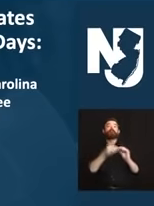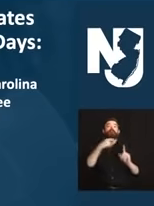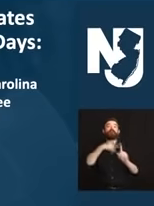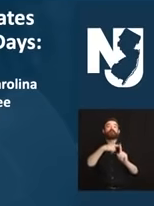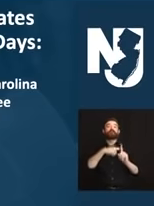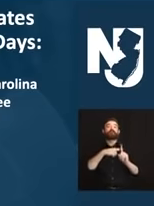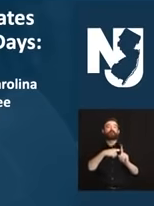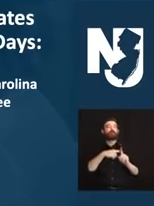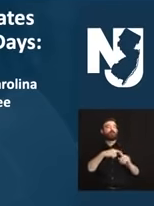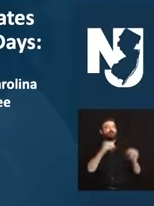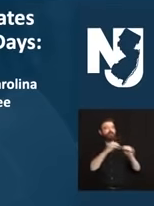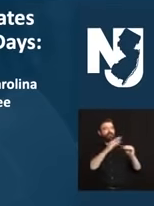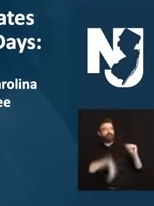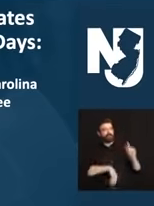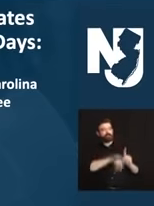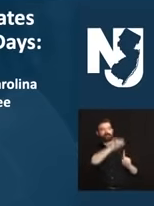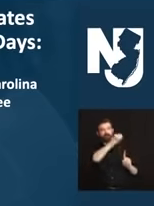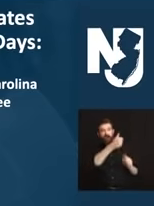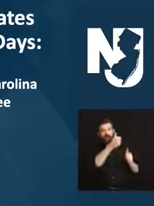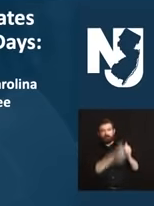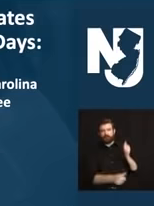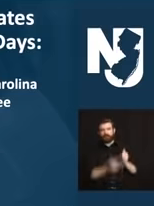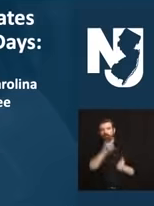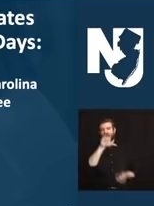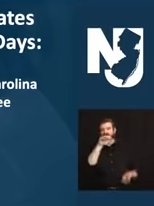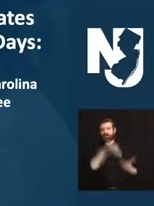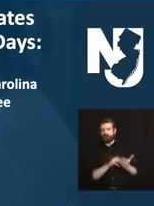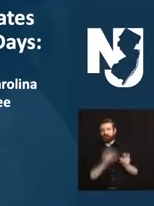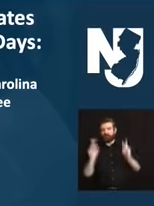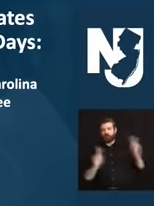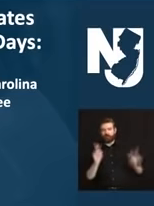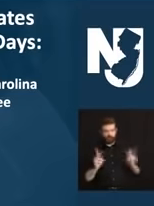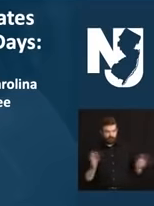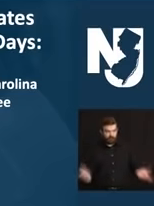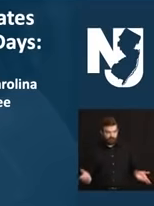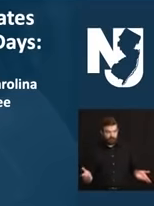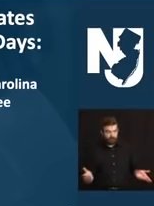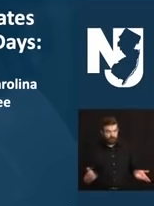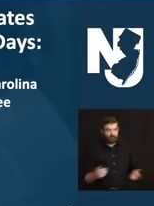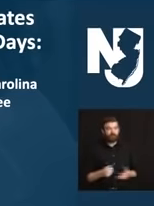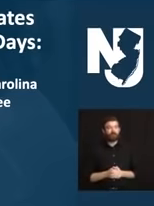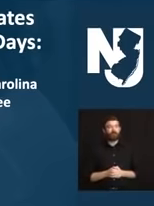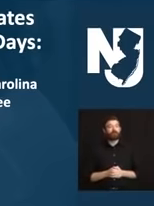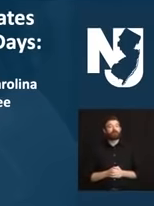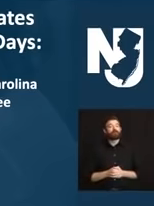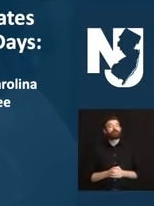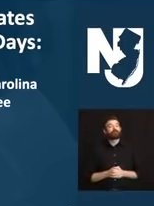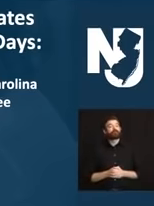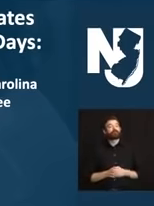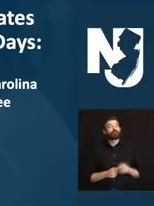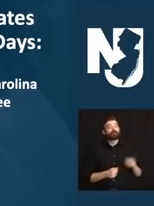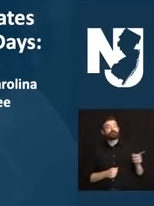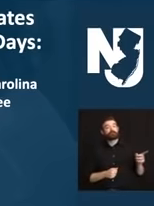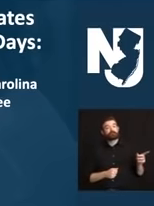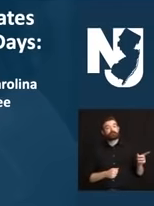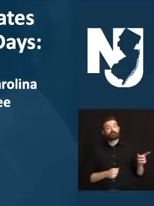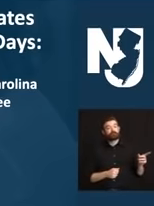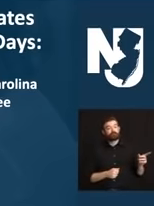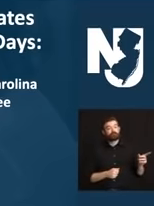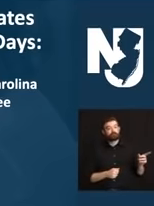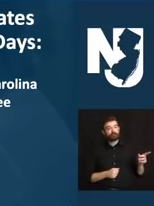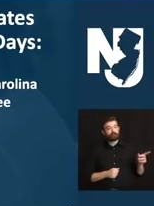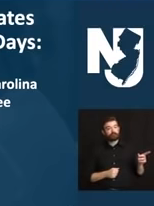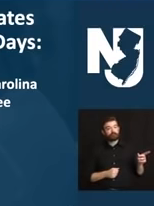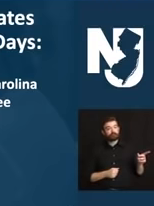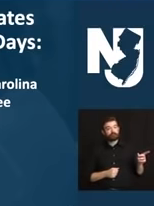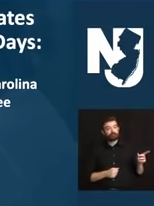monitors this on a rolling 7-day average. As we've said many times, 1 day or two, even blip up or down, does not a